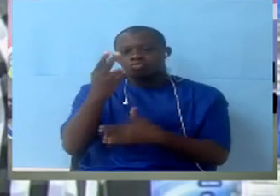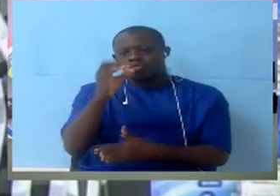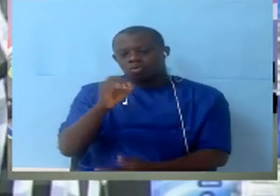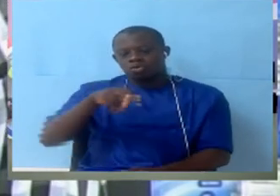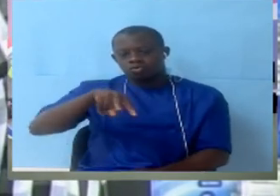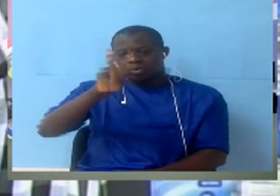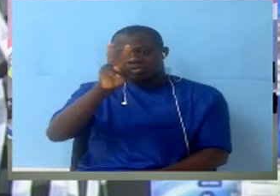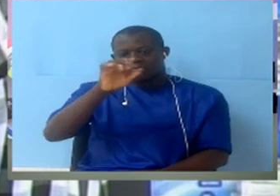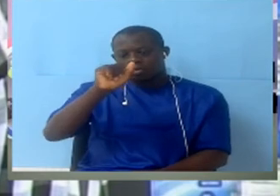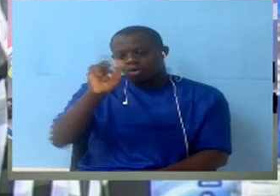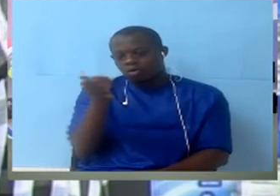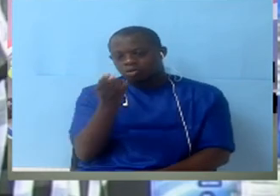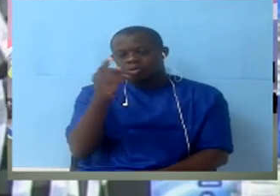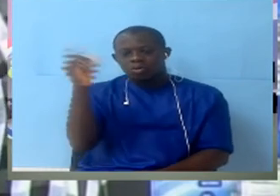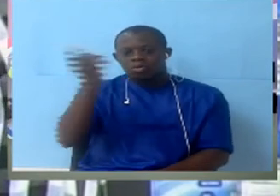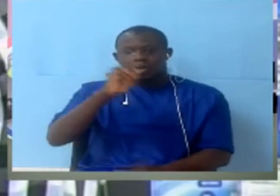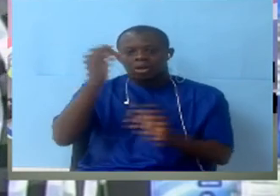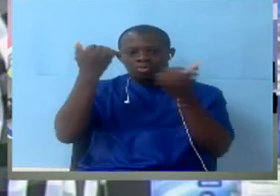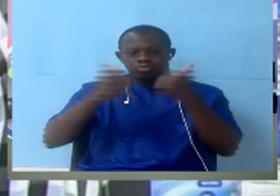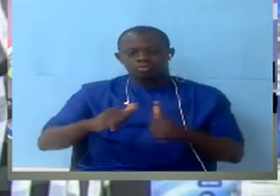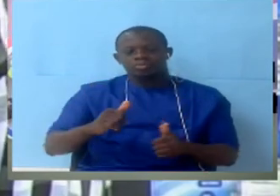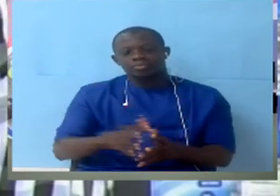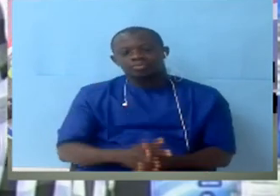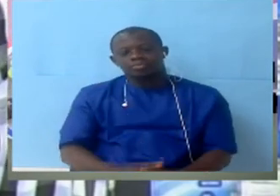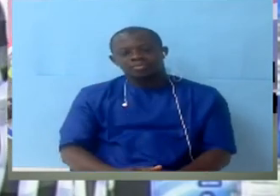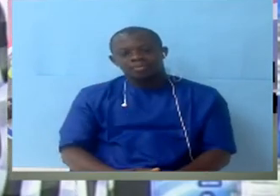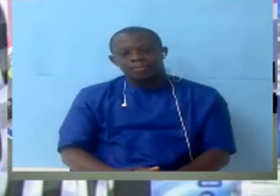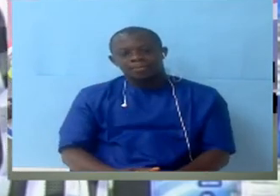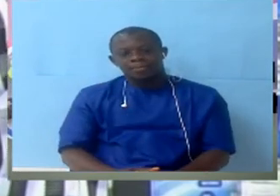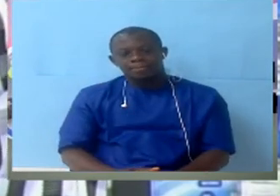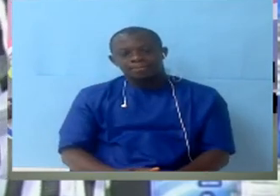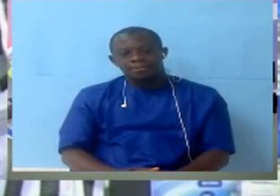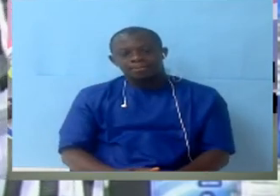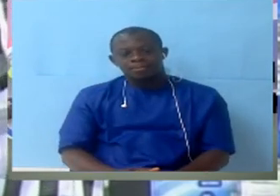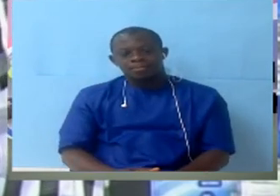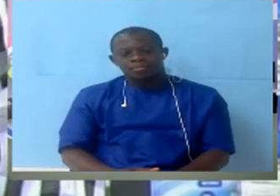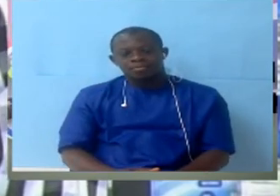in 2012, August Karo, Muneketa?